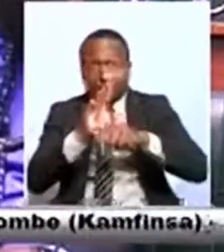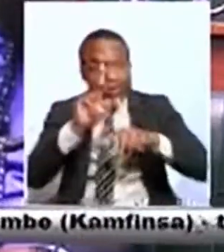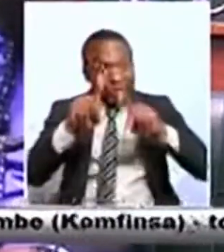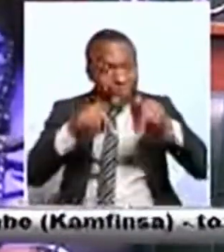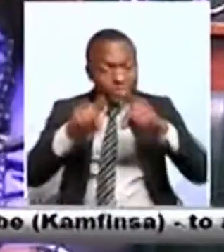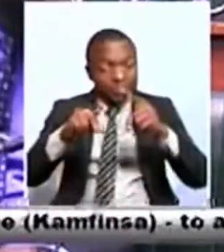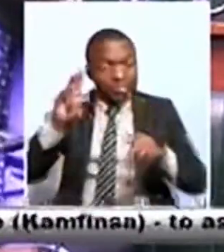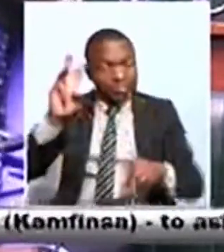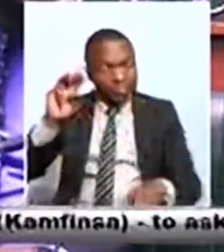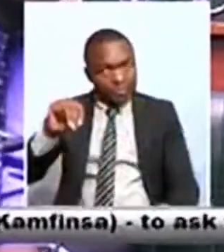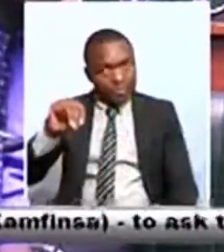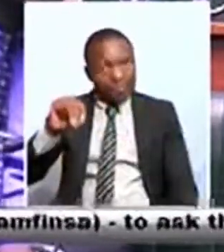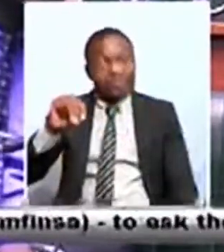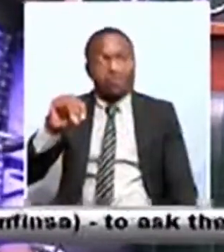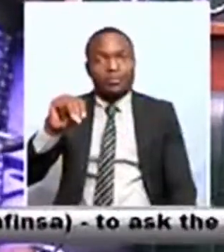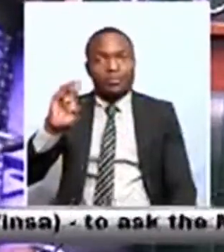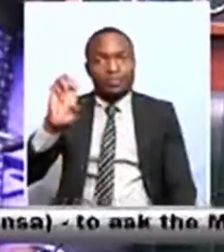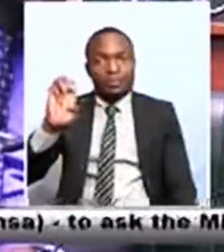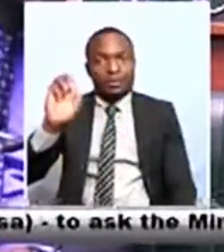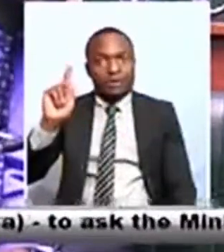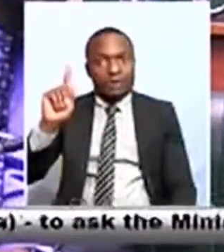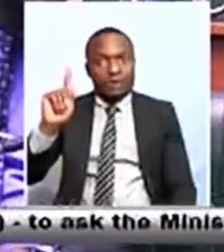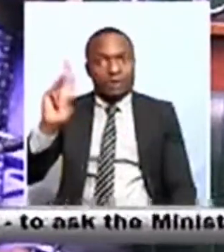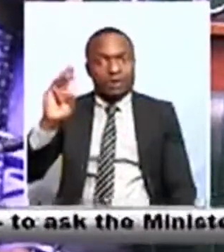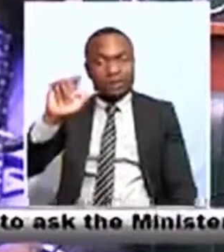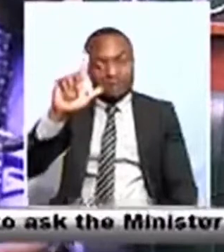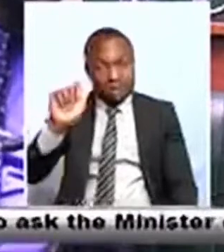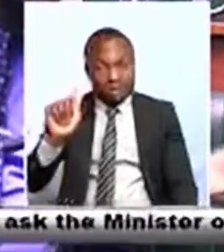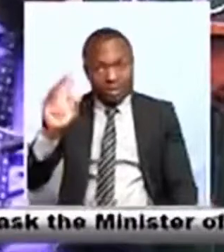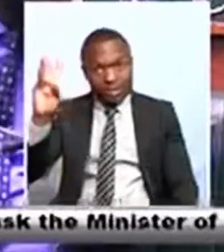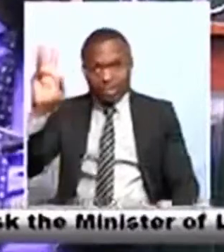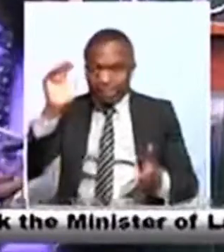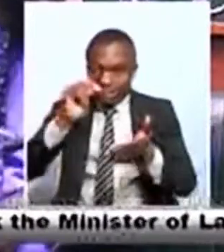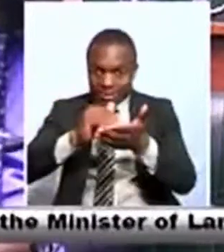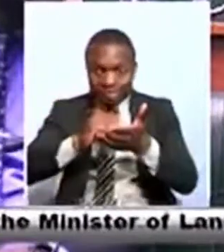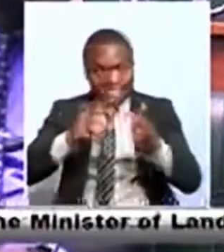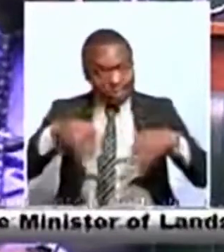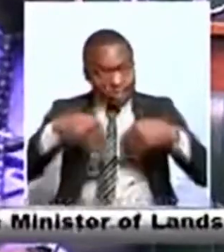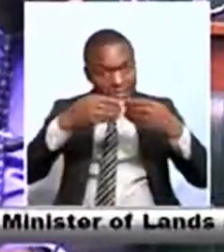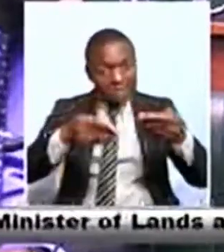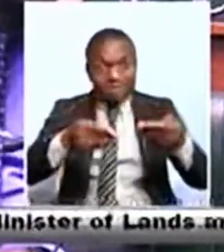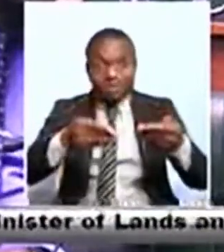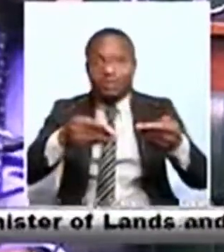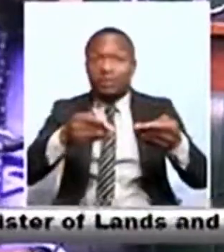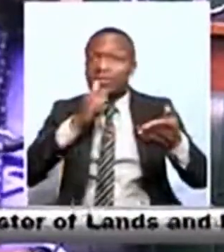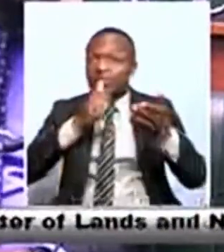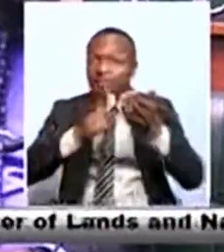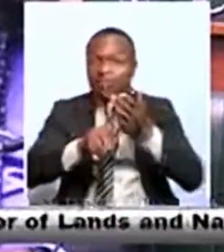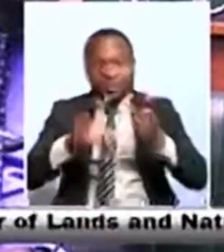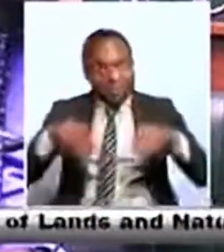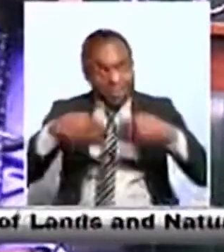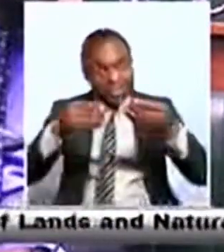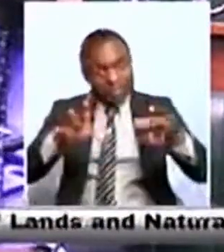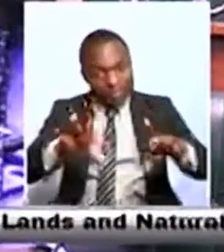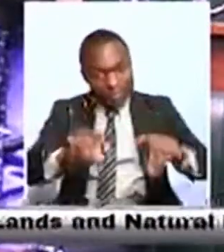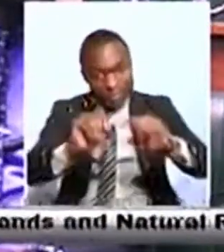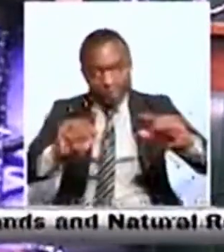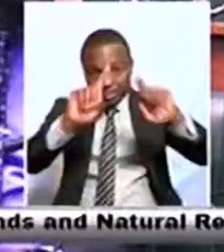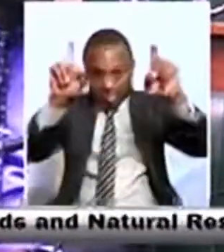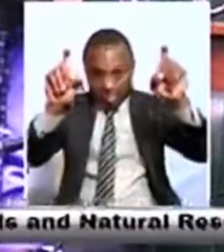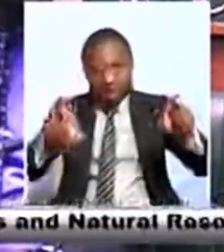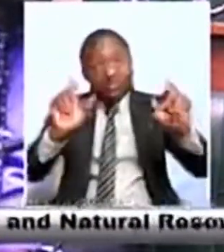Mwekela that those 6,000 that have been given offer letters, they will be issued with the title deeds so that they can